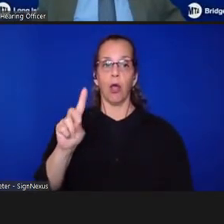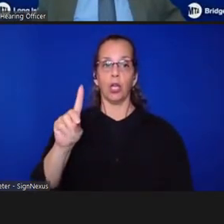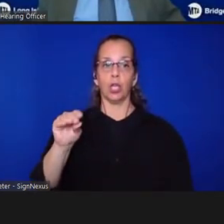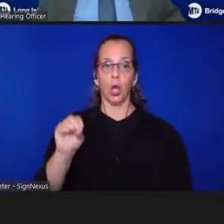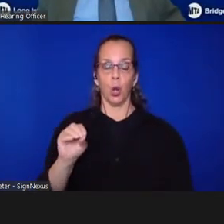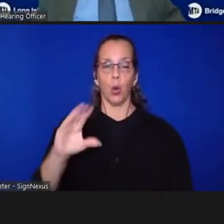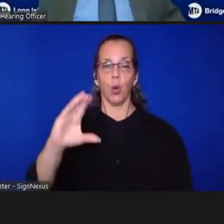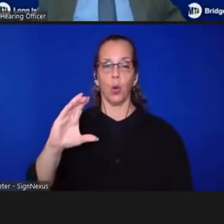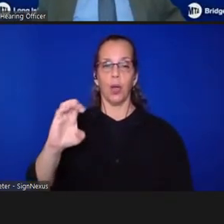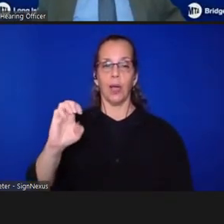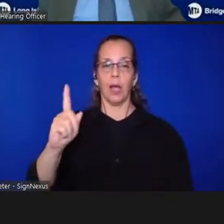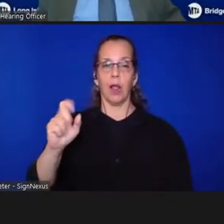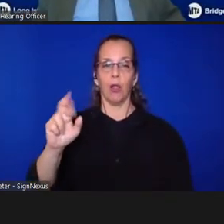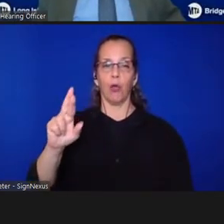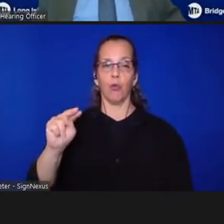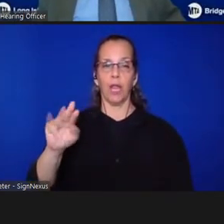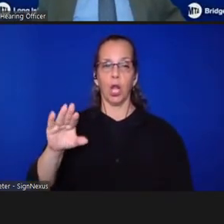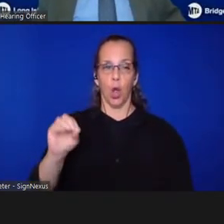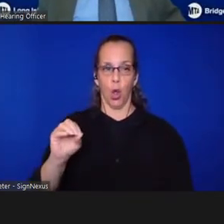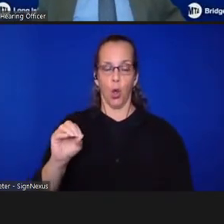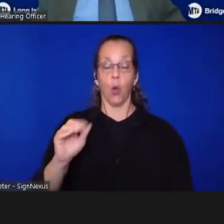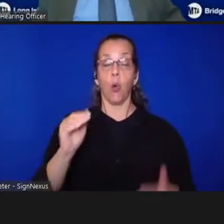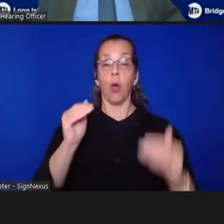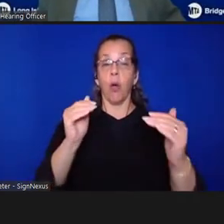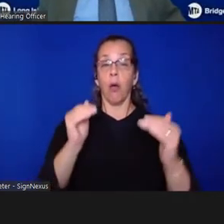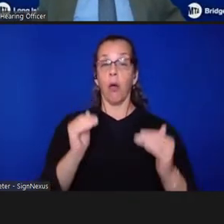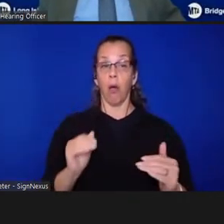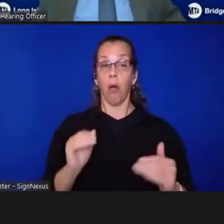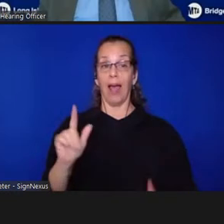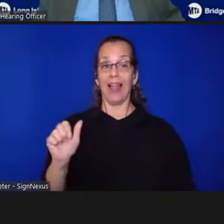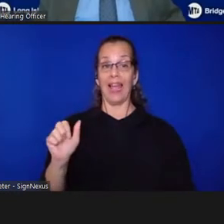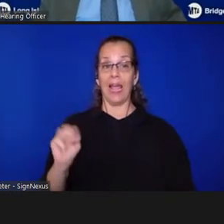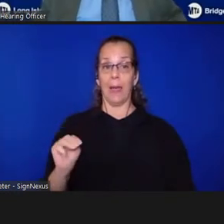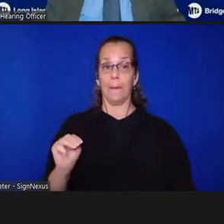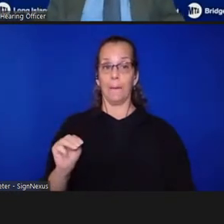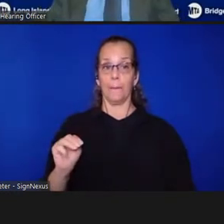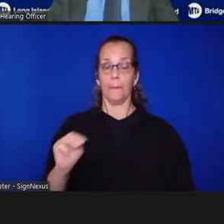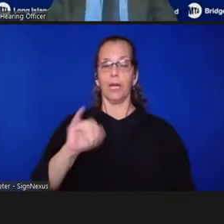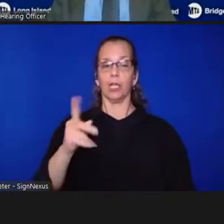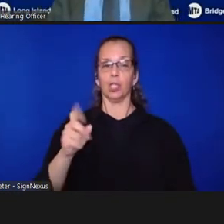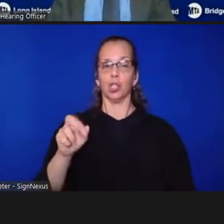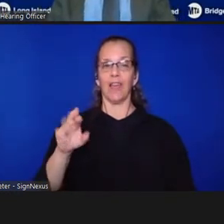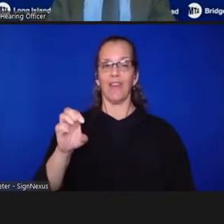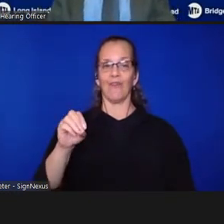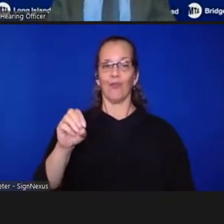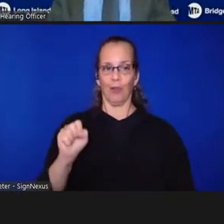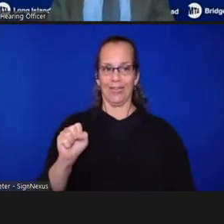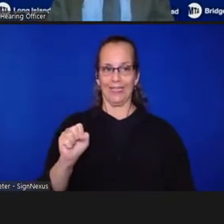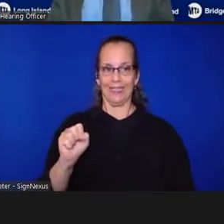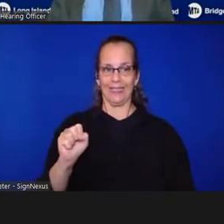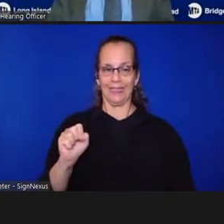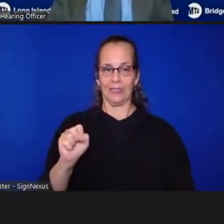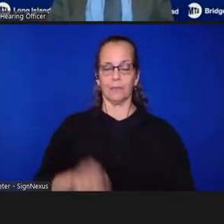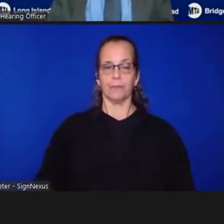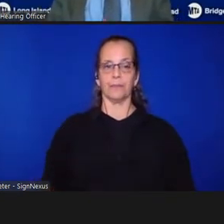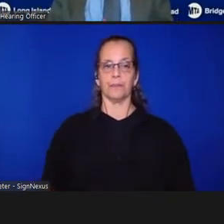Jeffries our next speaker is Liam Jeffries followed by Norman Buenaventura